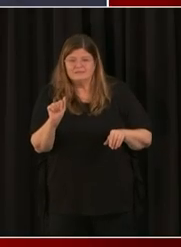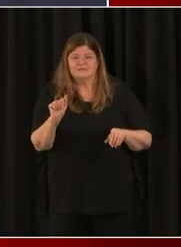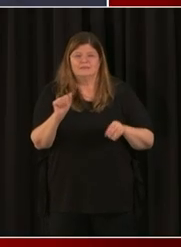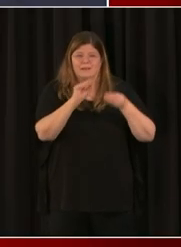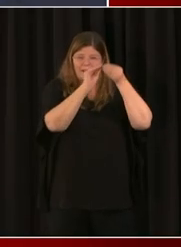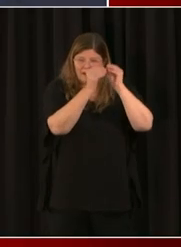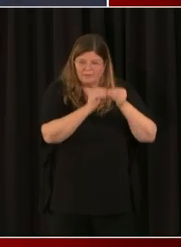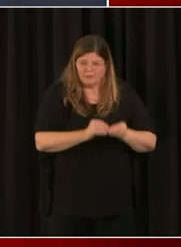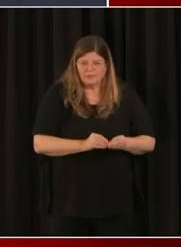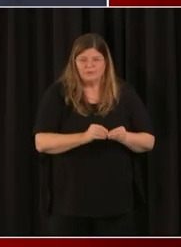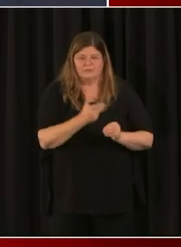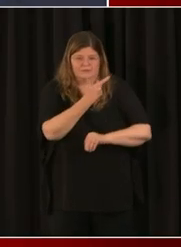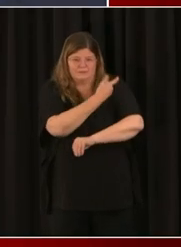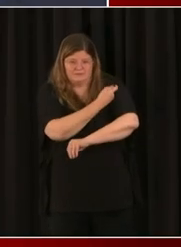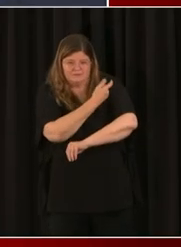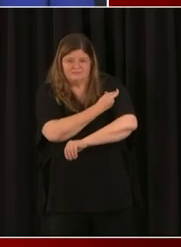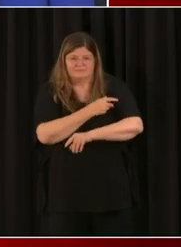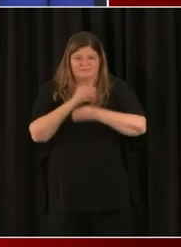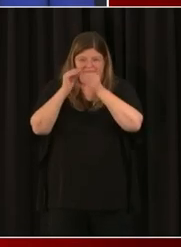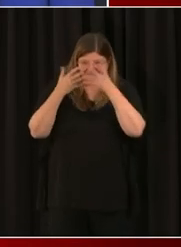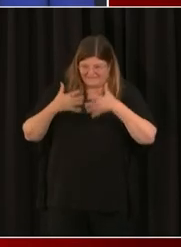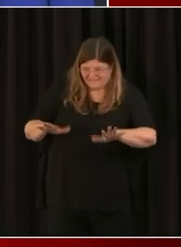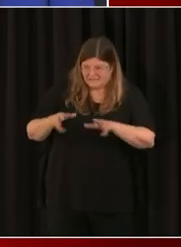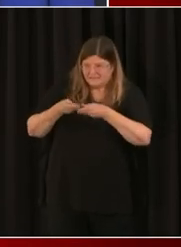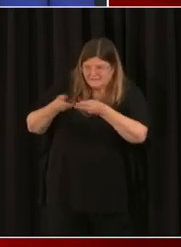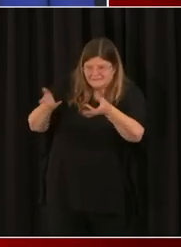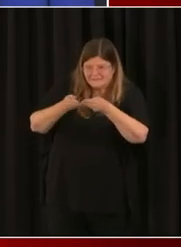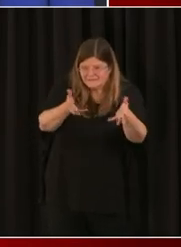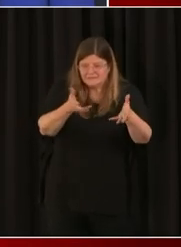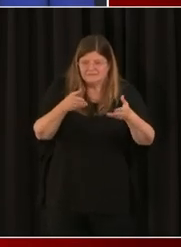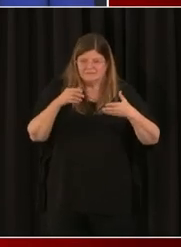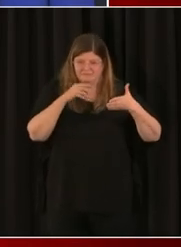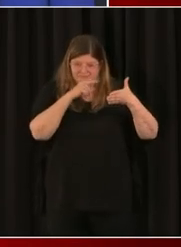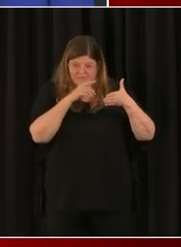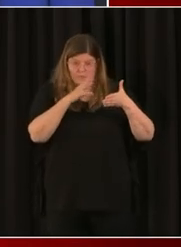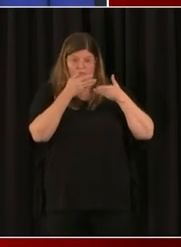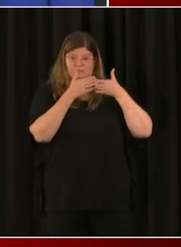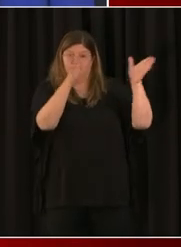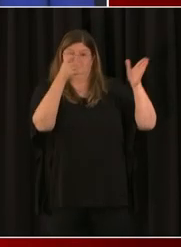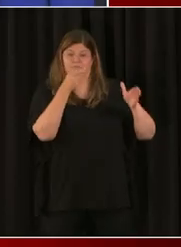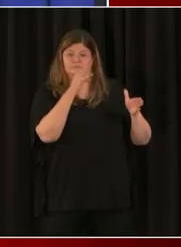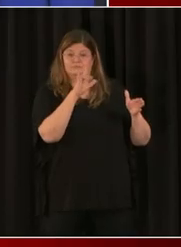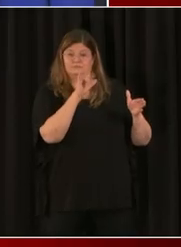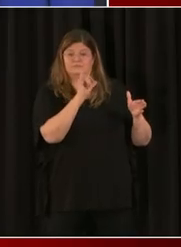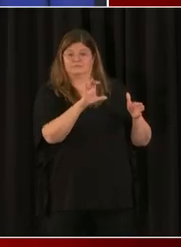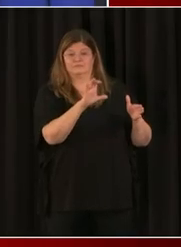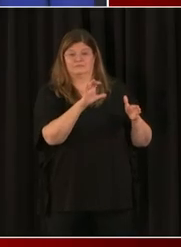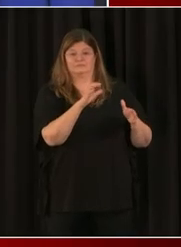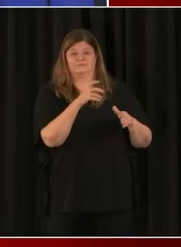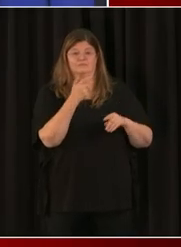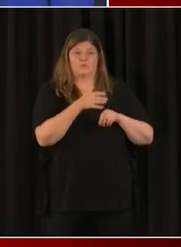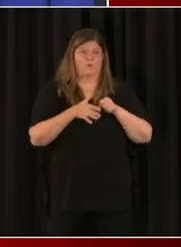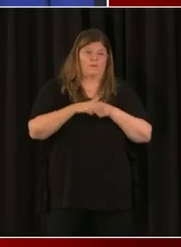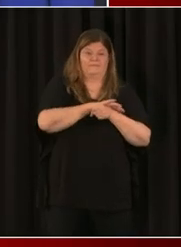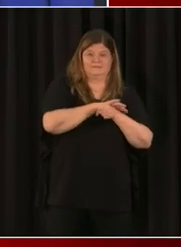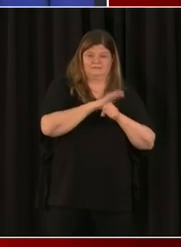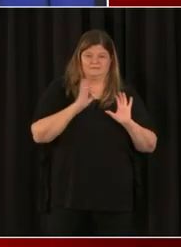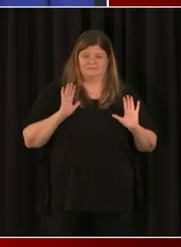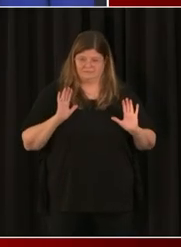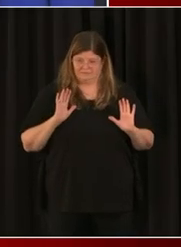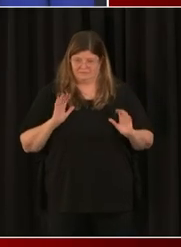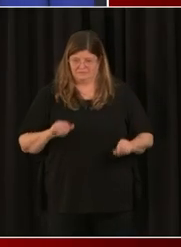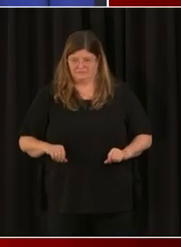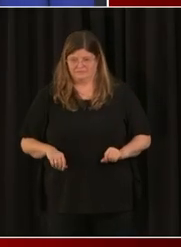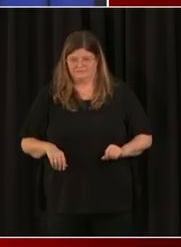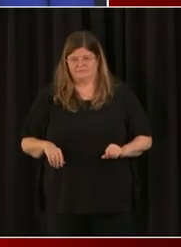number of doses and the number of doses administered, but in public health, we talk about vaccine coverage. And I know